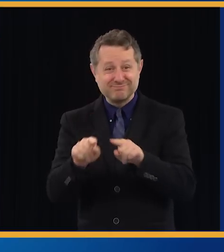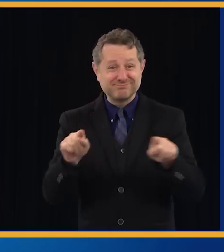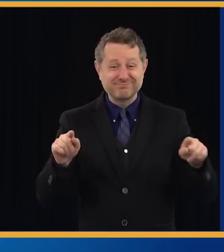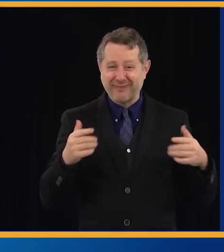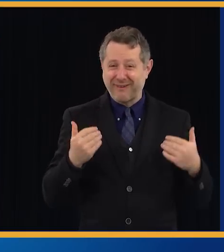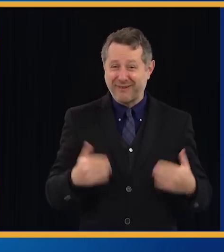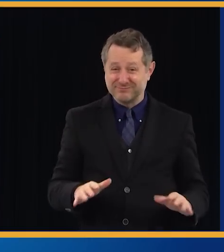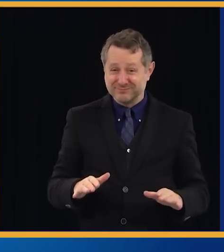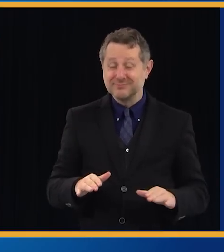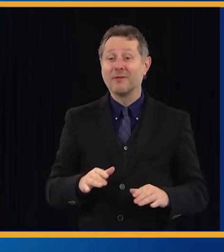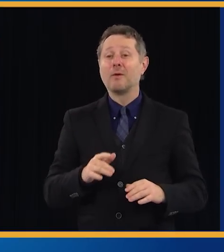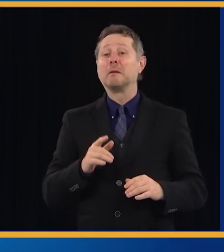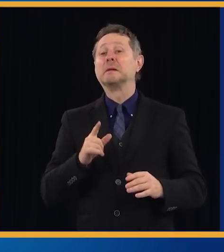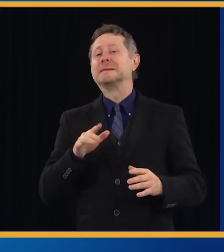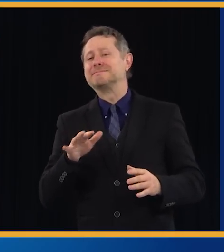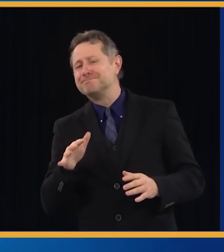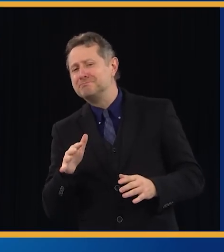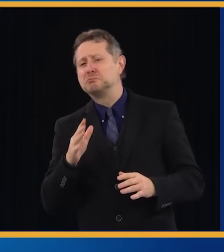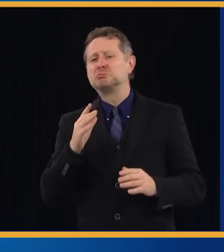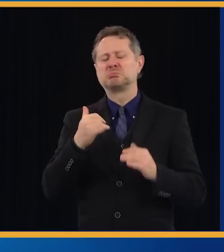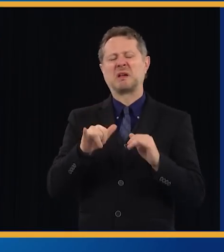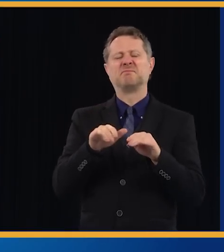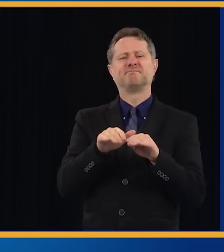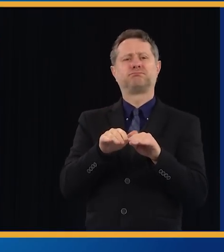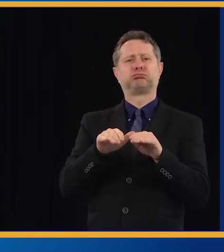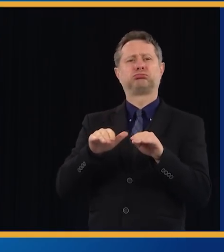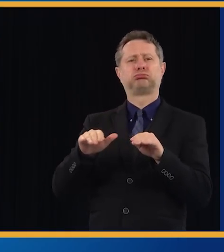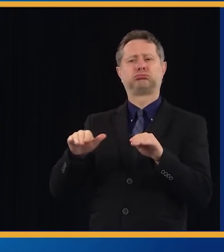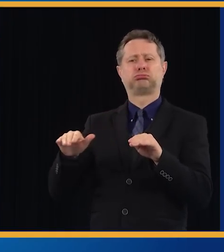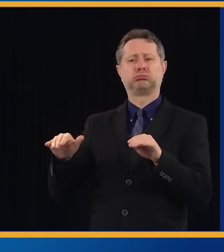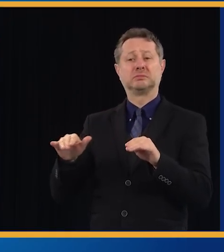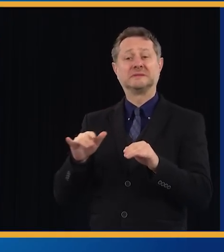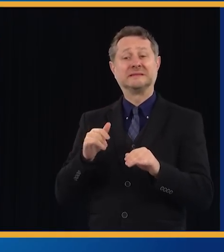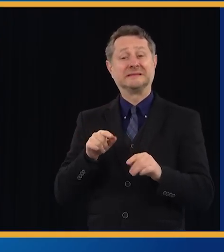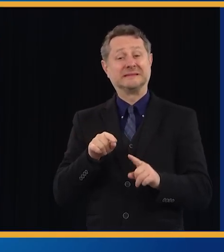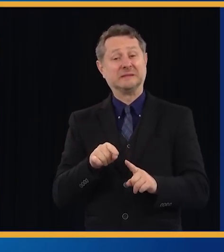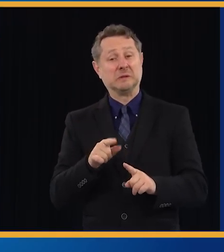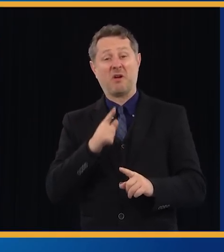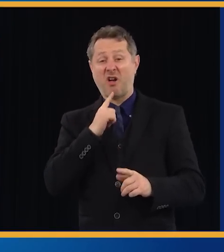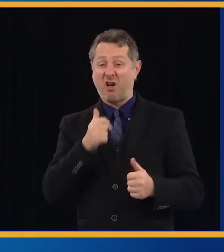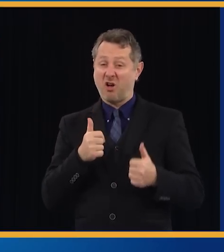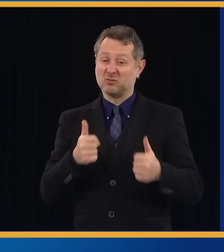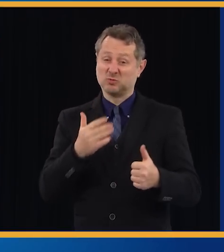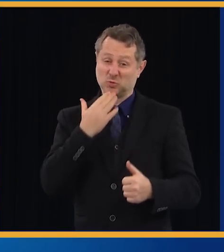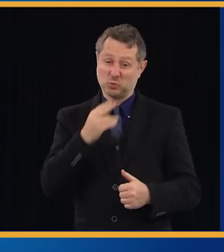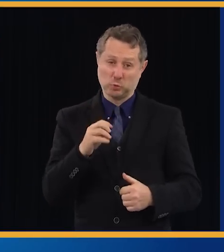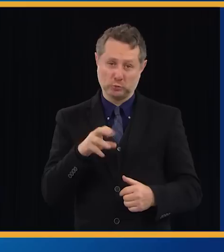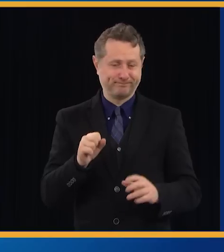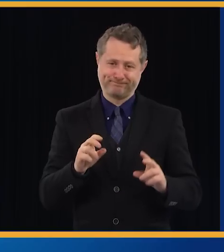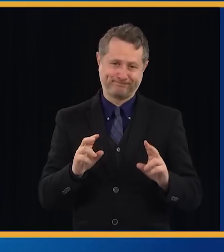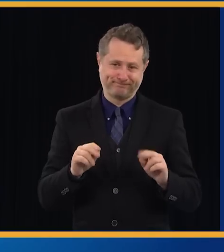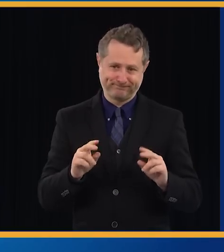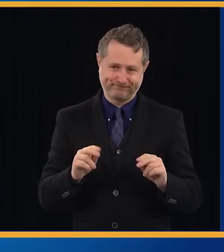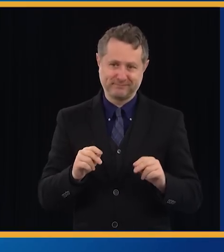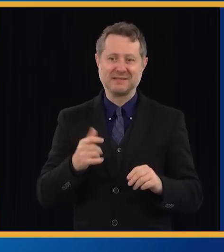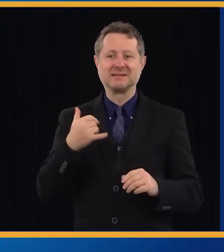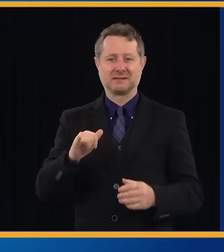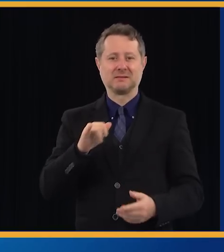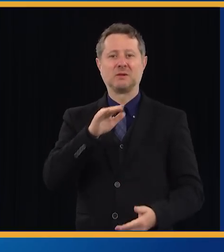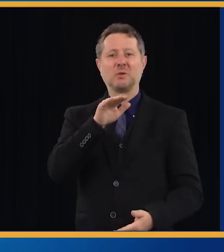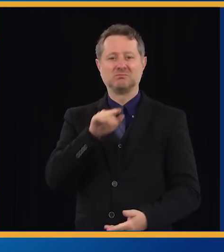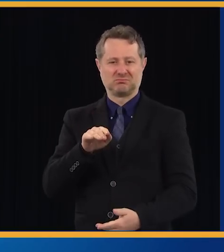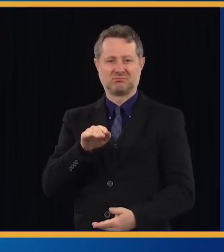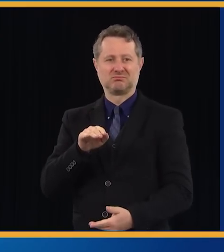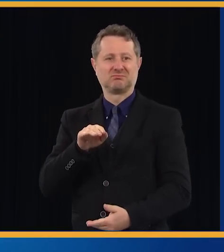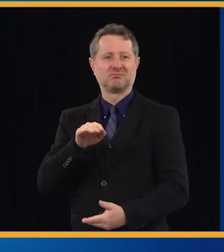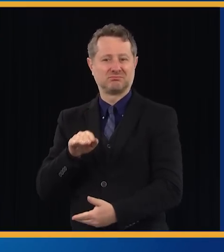is relatively flat. That is not great news. We'd like to see that going down, but it's not going up